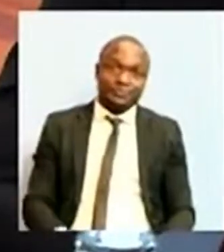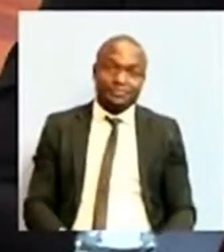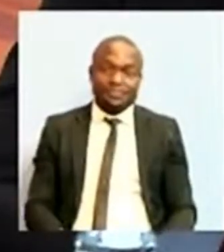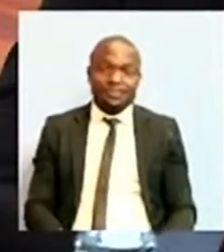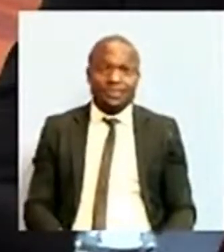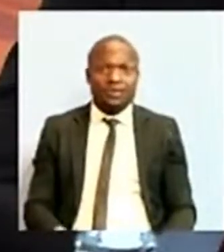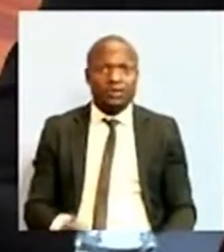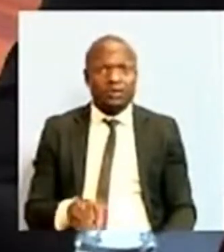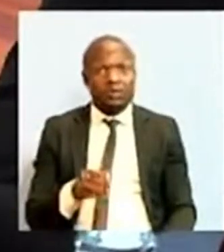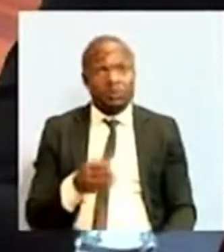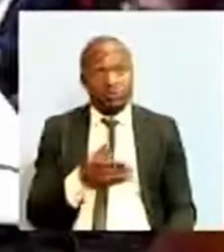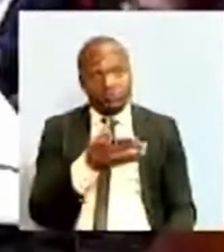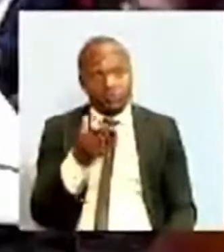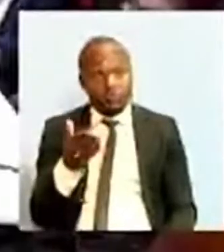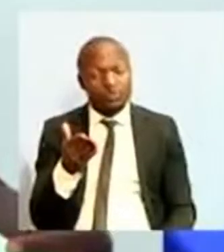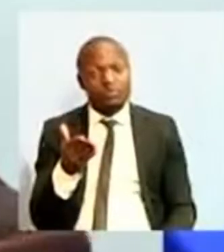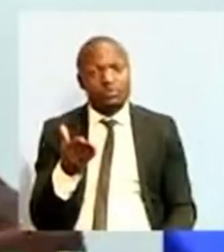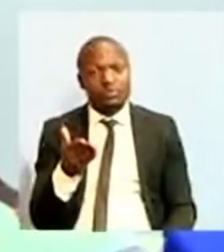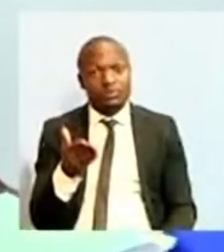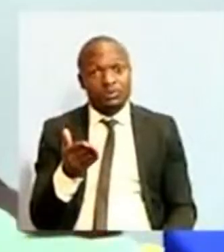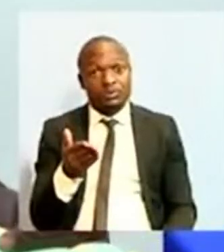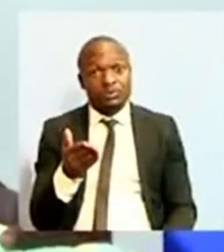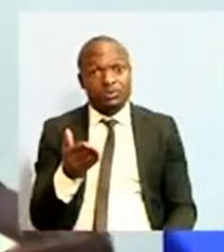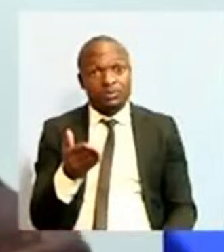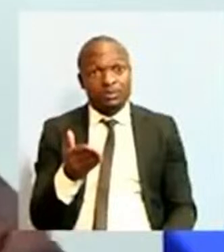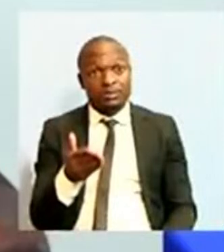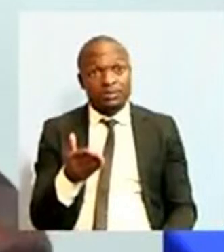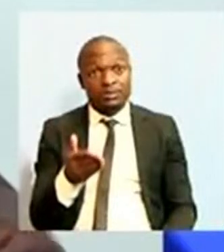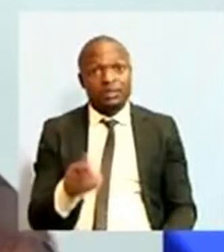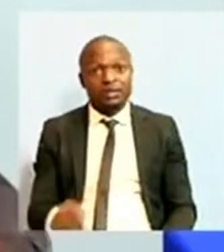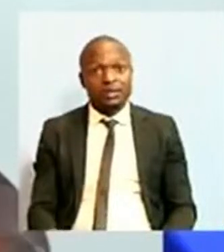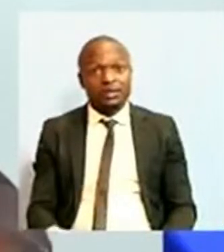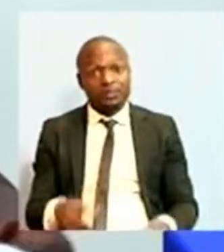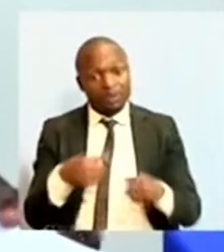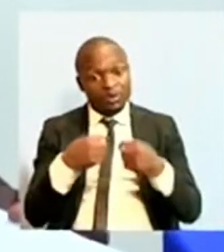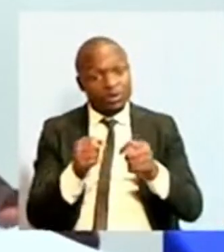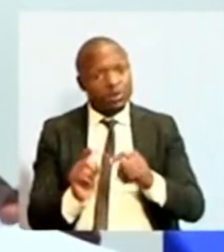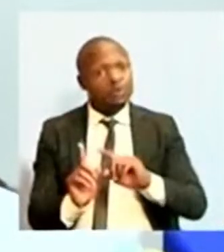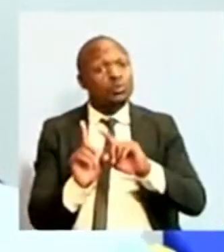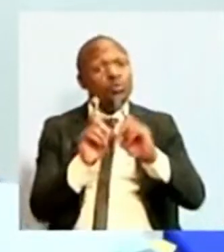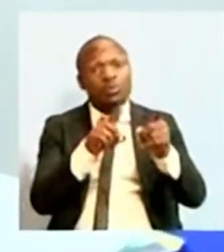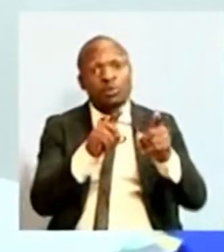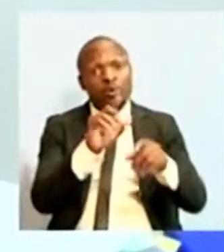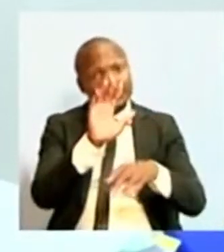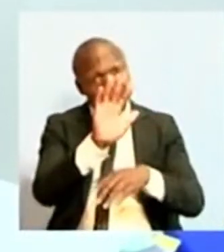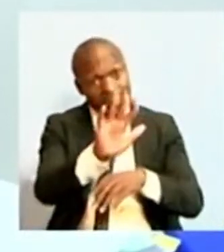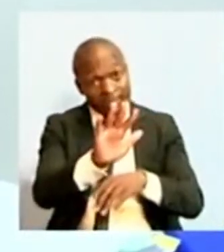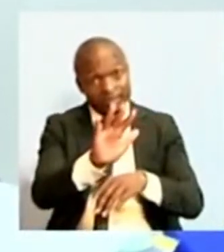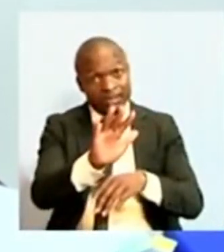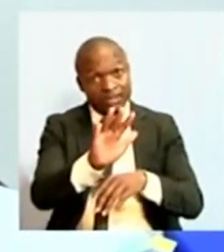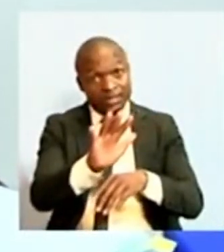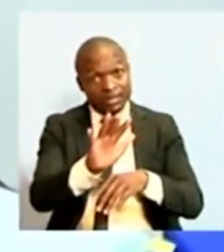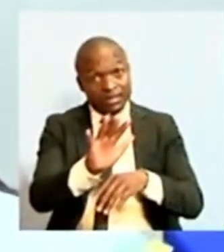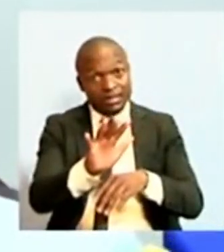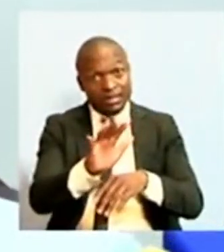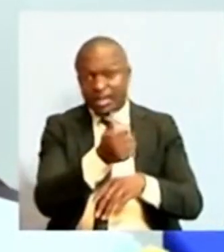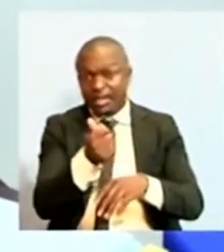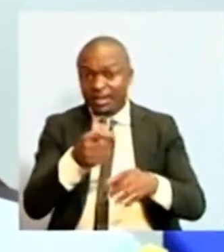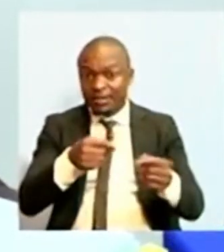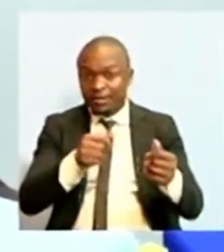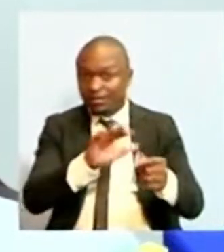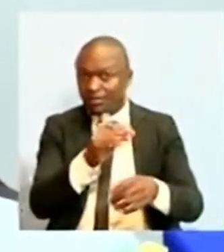you made a follow-up? I've seen your data. Yes, Have you made a follow-up? The feedback, with the commission? Chair, through